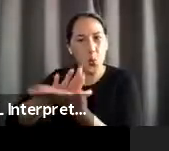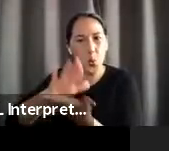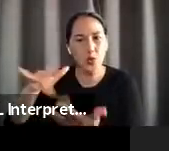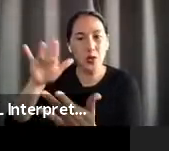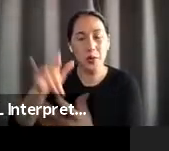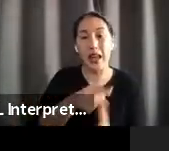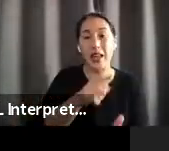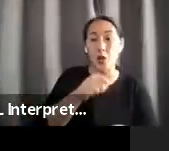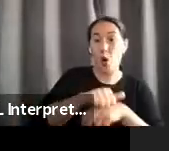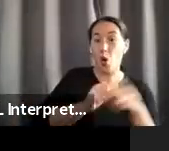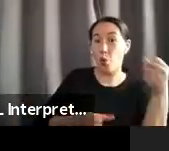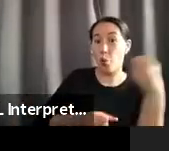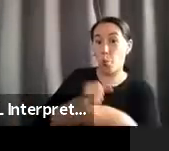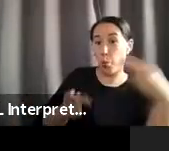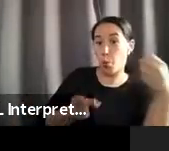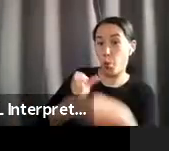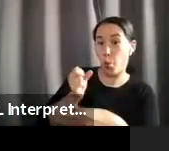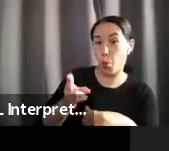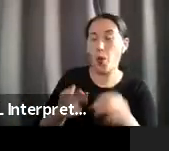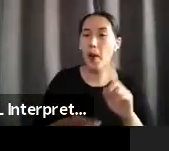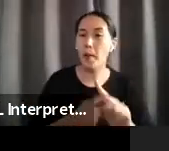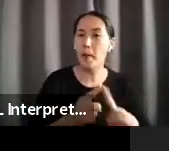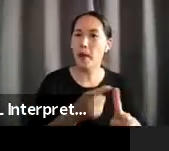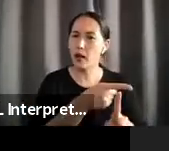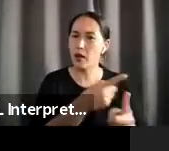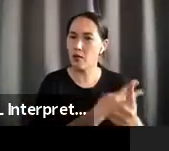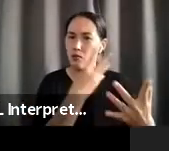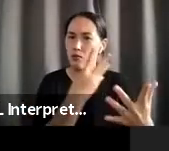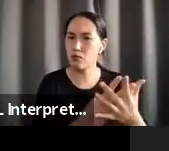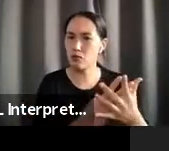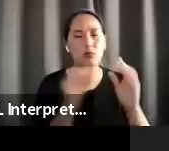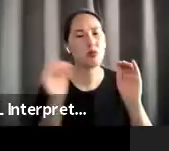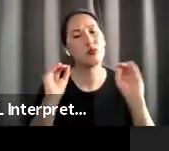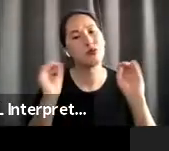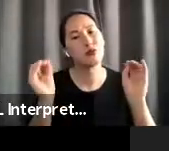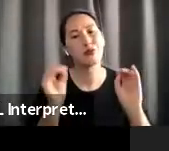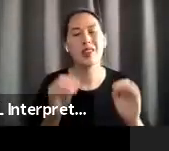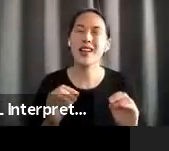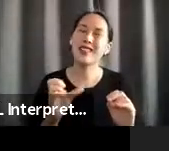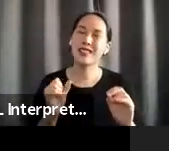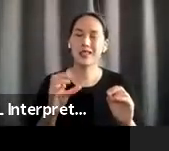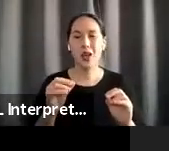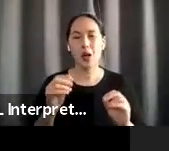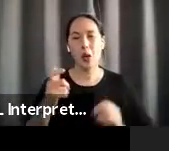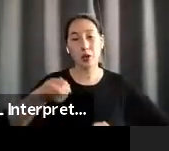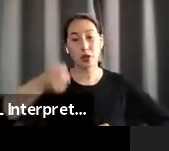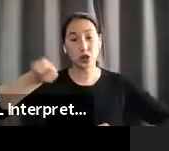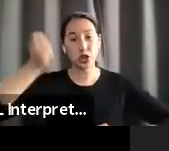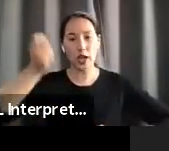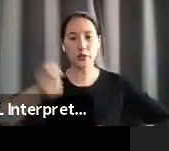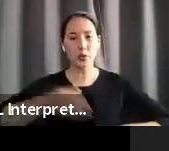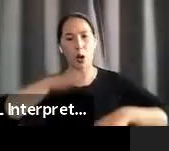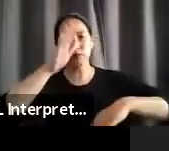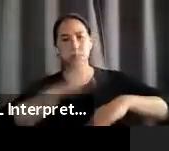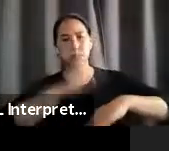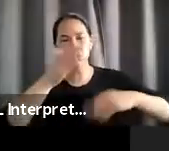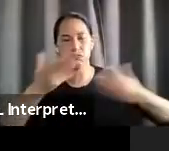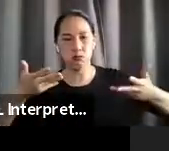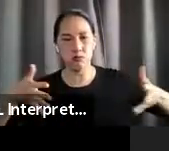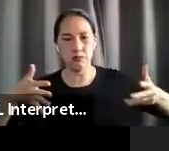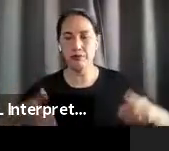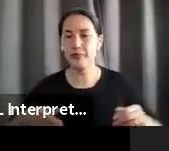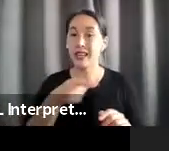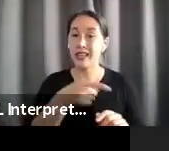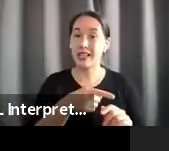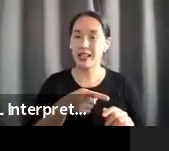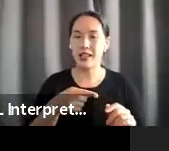judge basically was like, well, almost kind of like a probation type of thing. And I'm using that word loosely here because probation means something